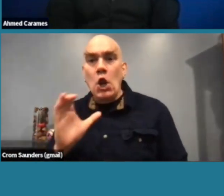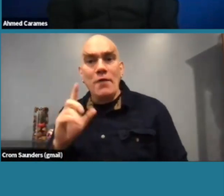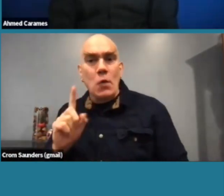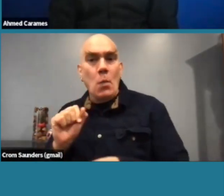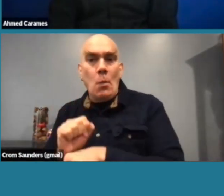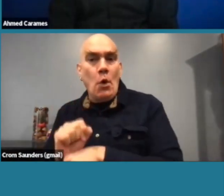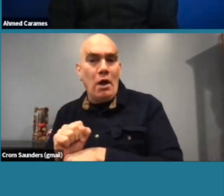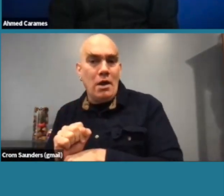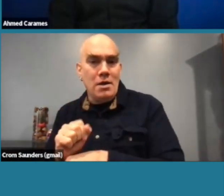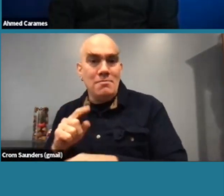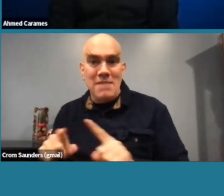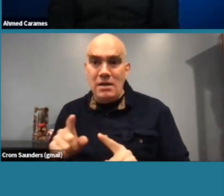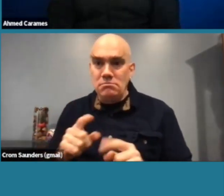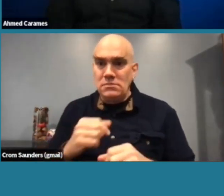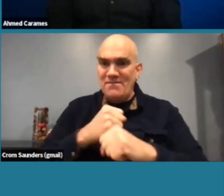on.